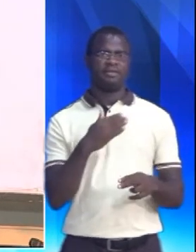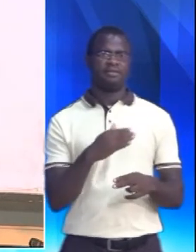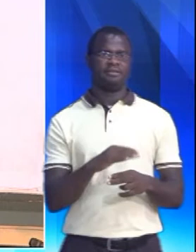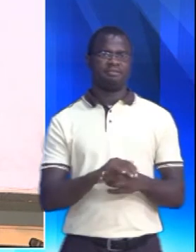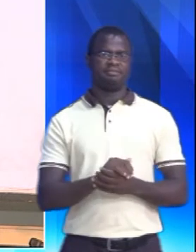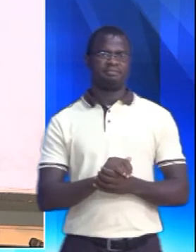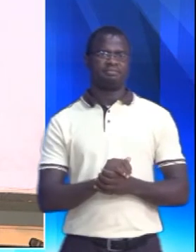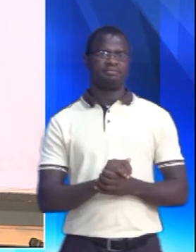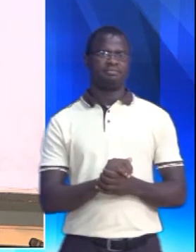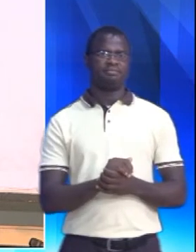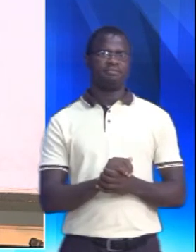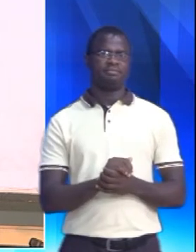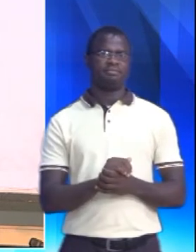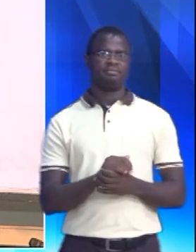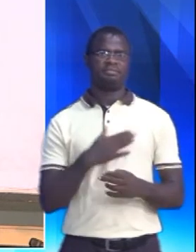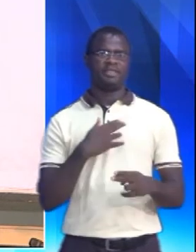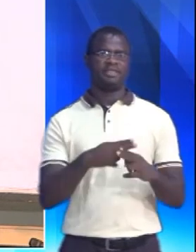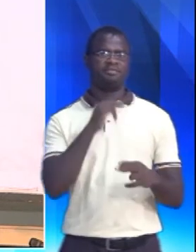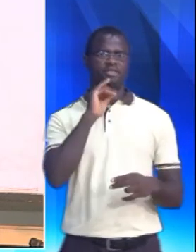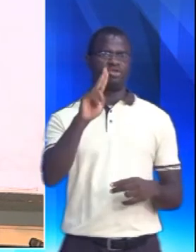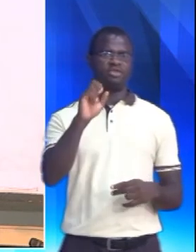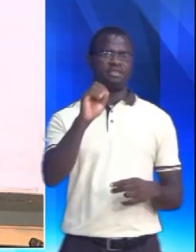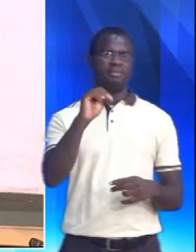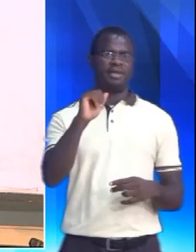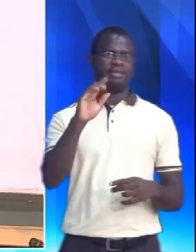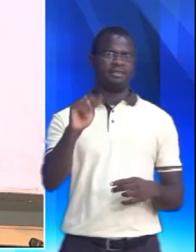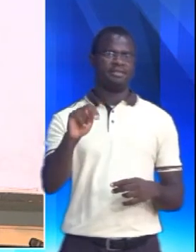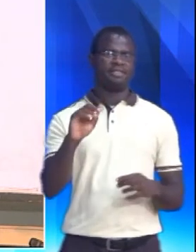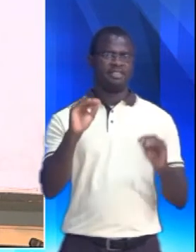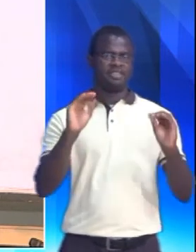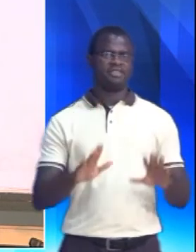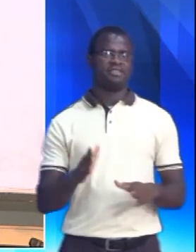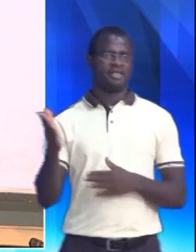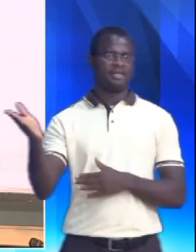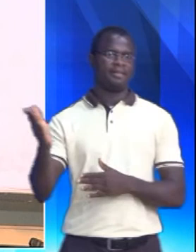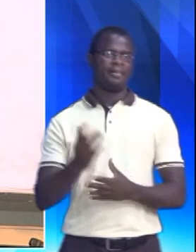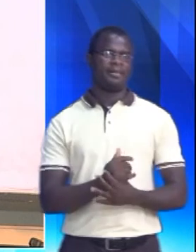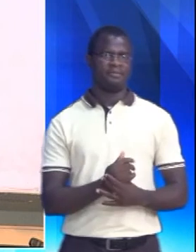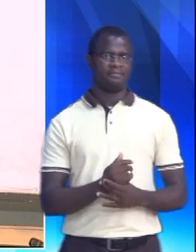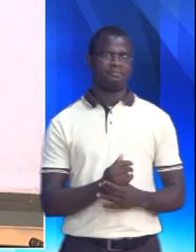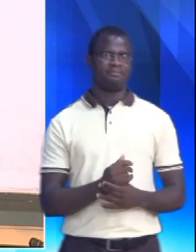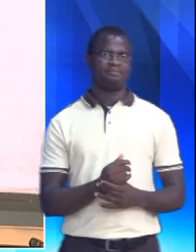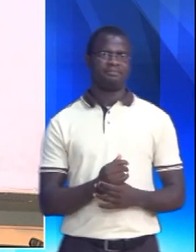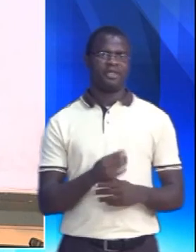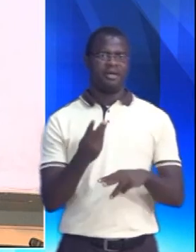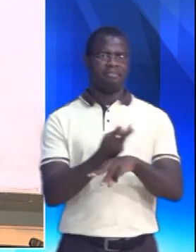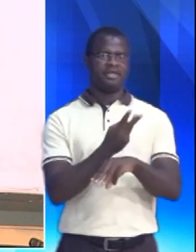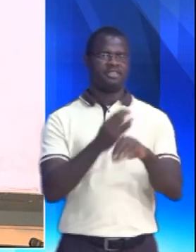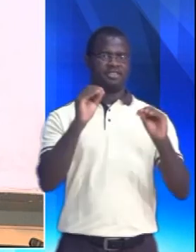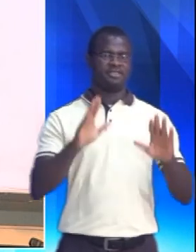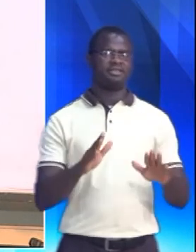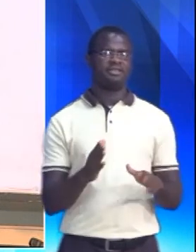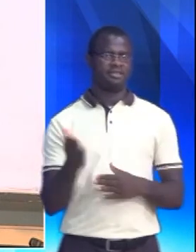My name is Usman Siaka, a staff of Nagari College, Brennan Kebbi.